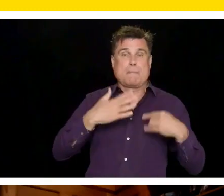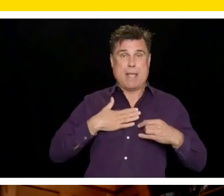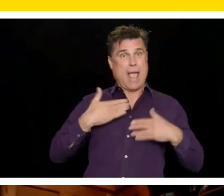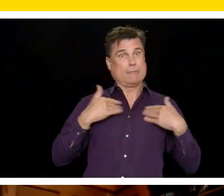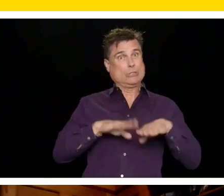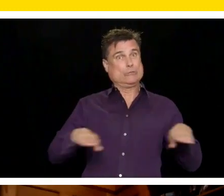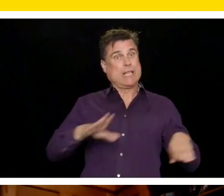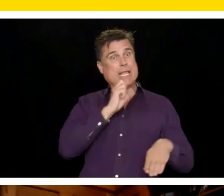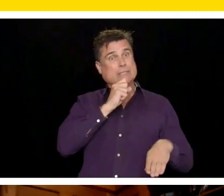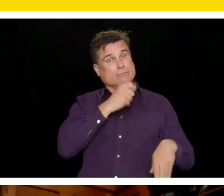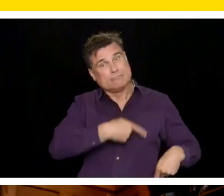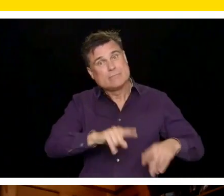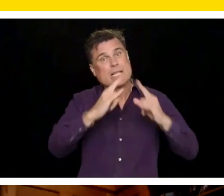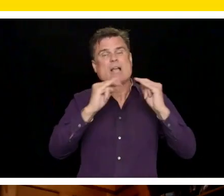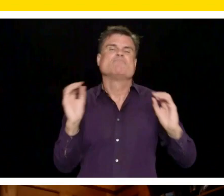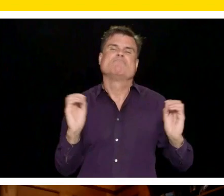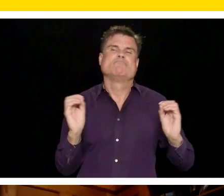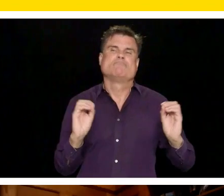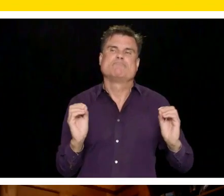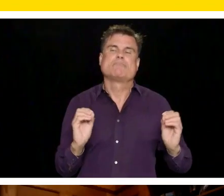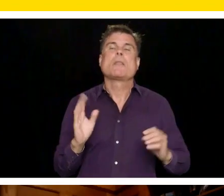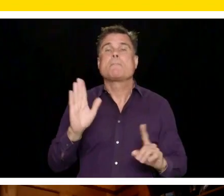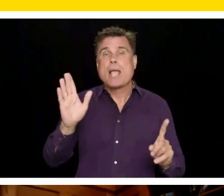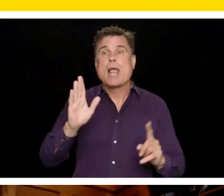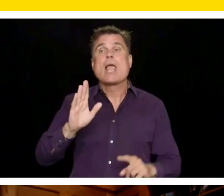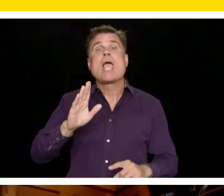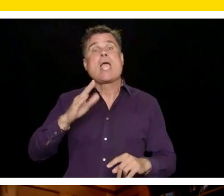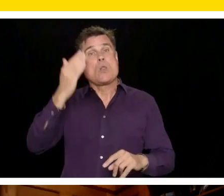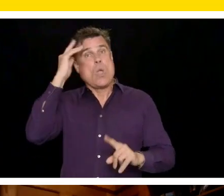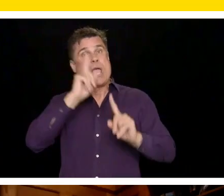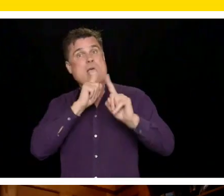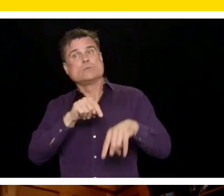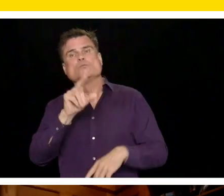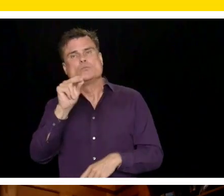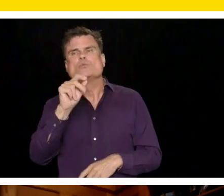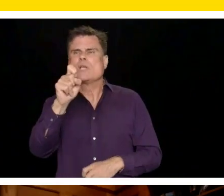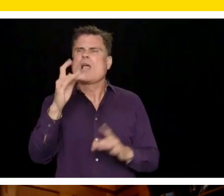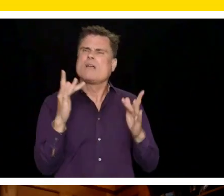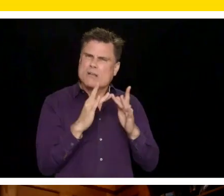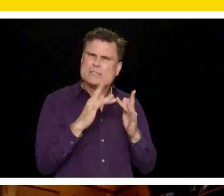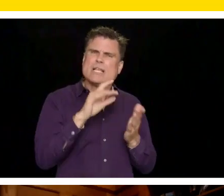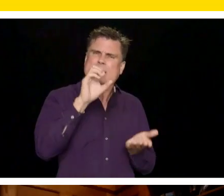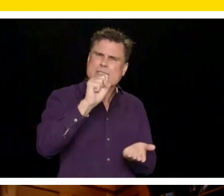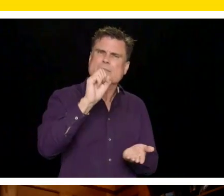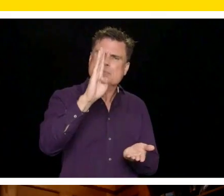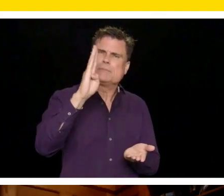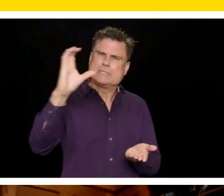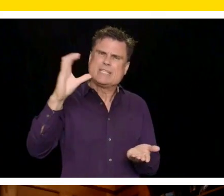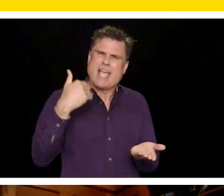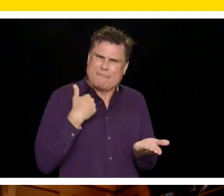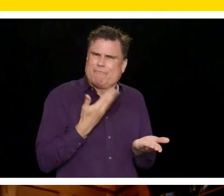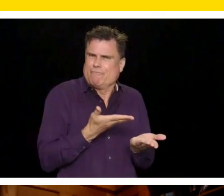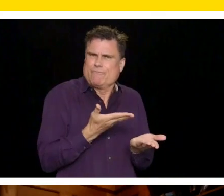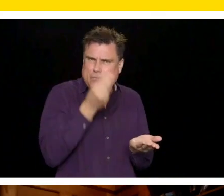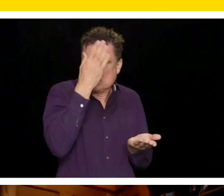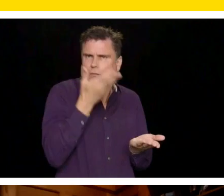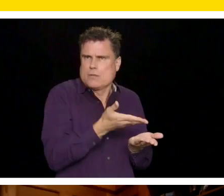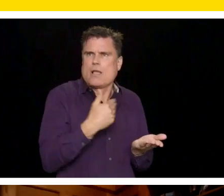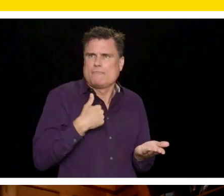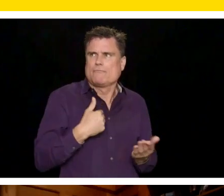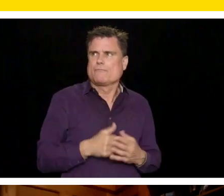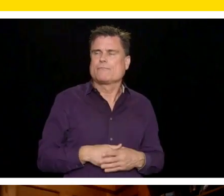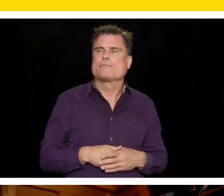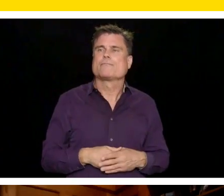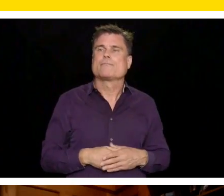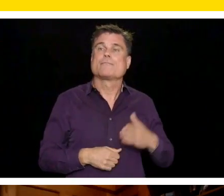and I want to thank both Minister Mangal and Tom for joining us. and answering all these questions. I know they're